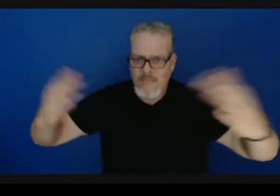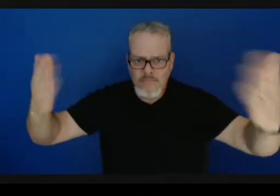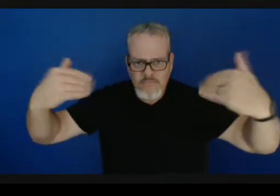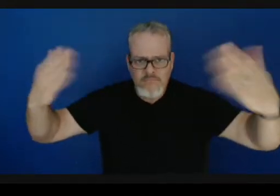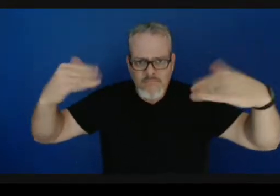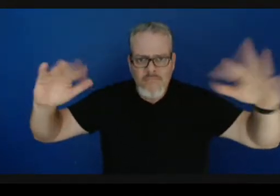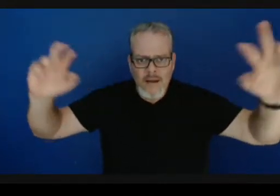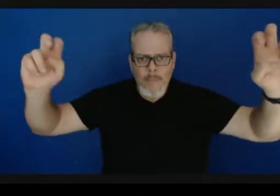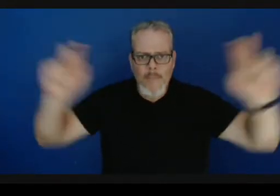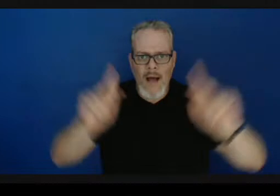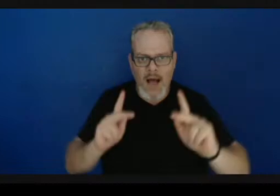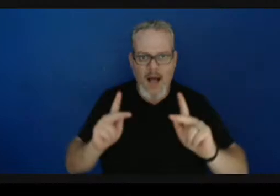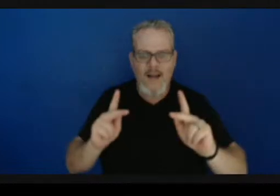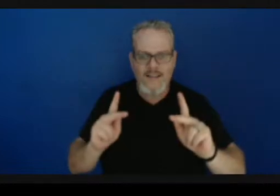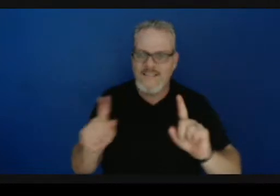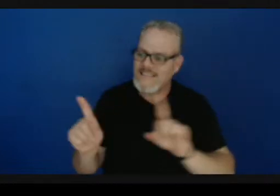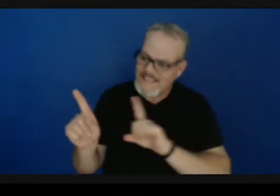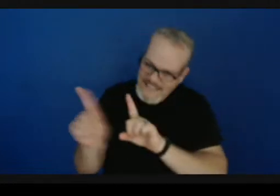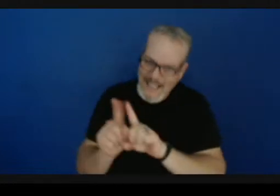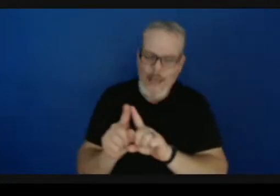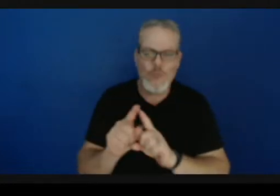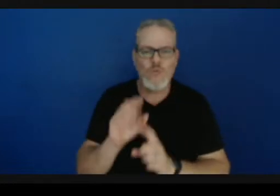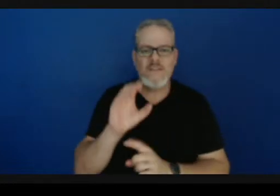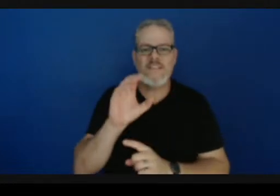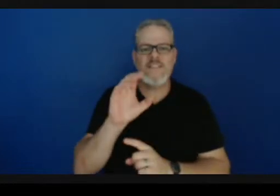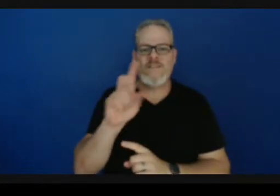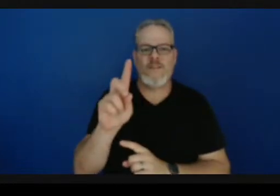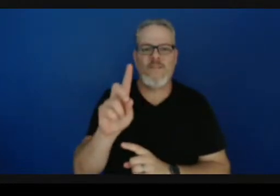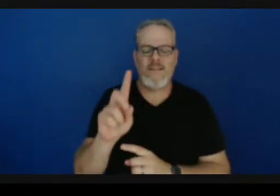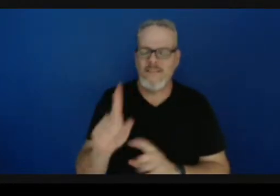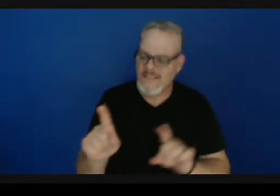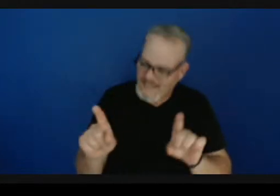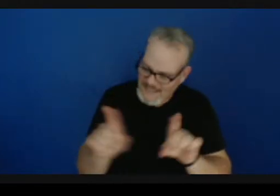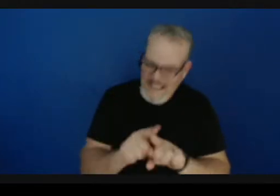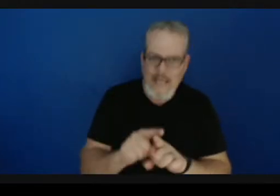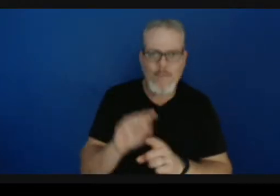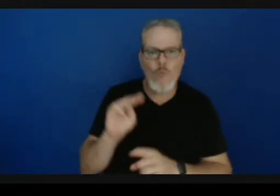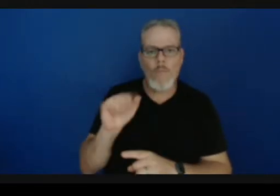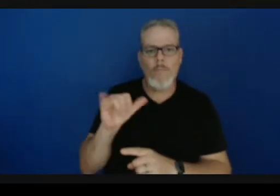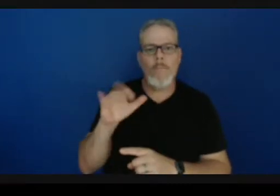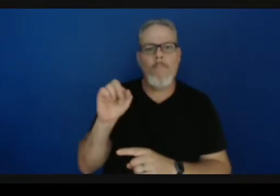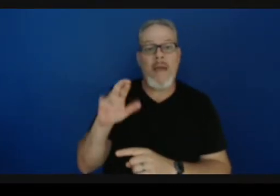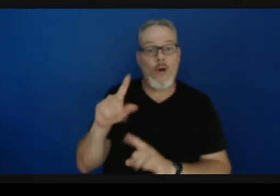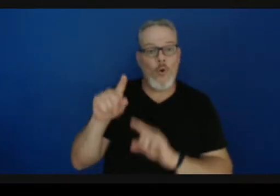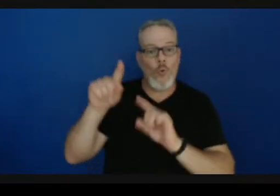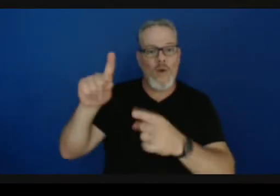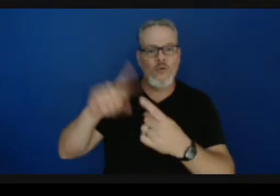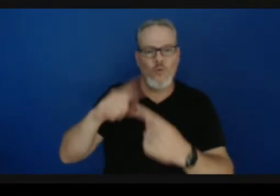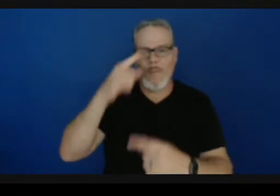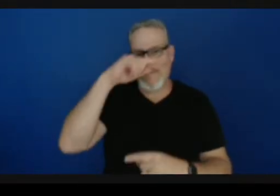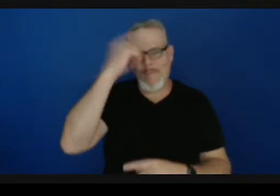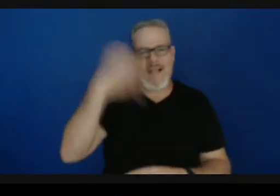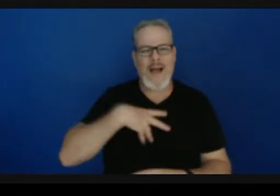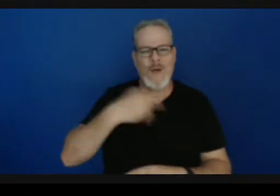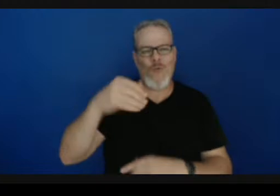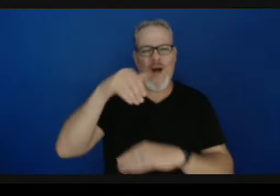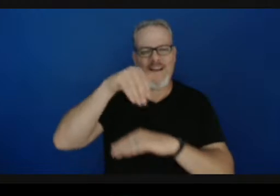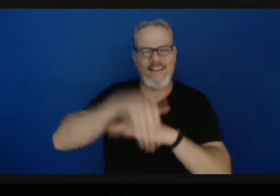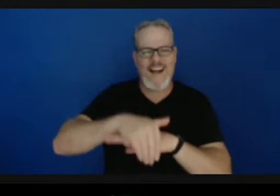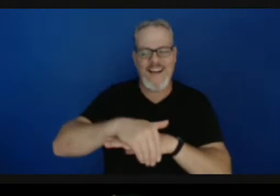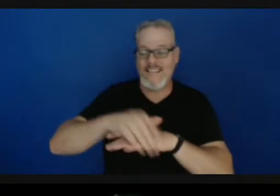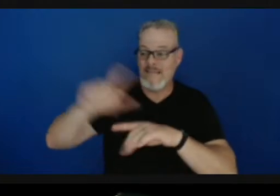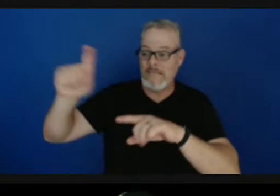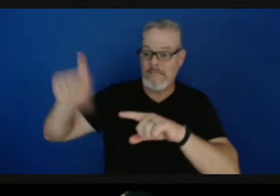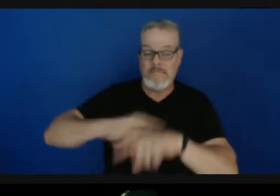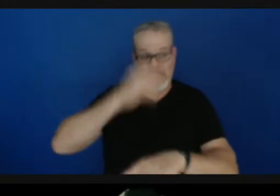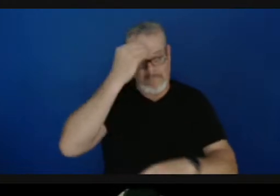same at civil defense. I mean, we heard the mayor was at black and white night or something like that. And then gets the call that, hey, you're not